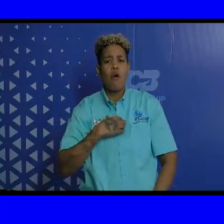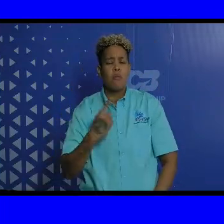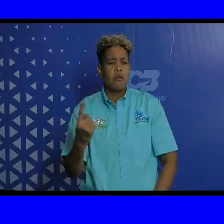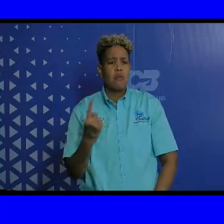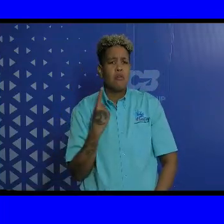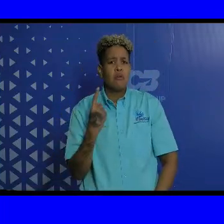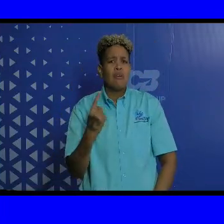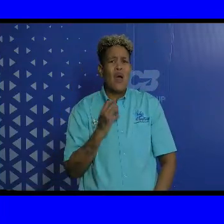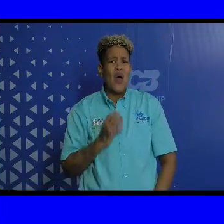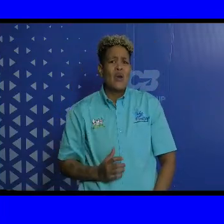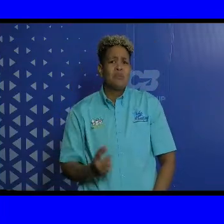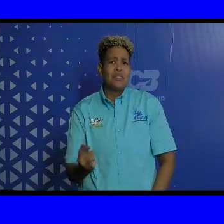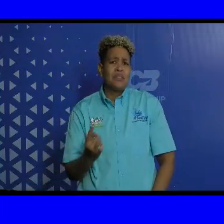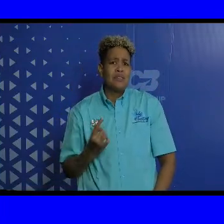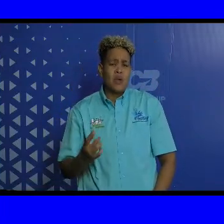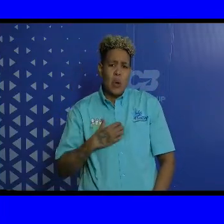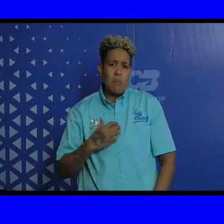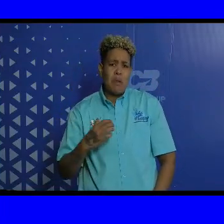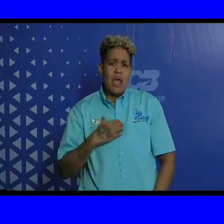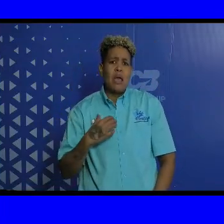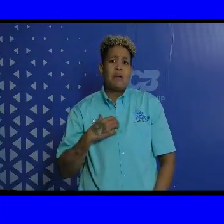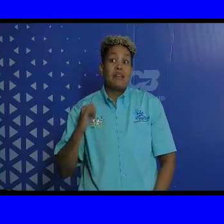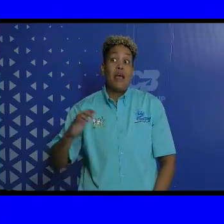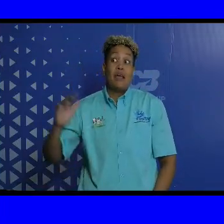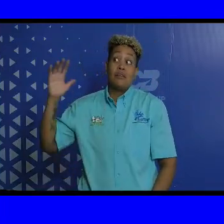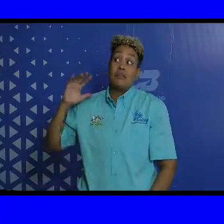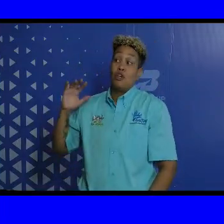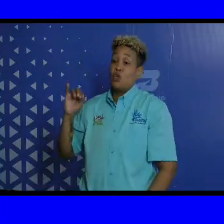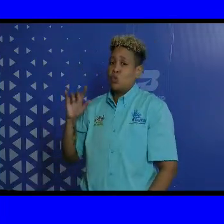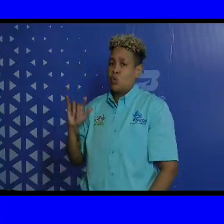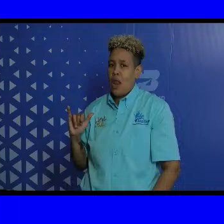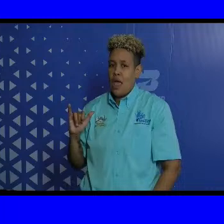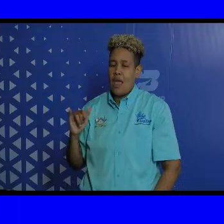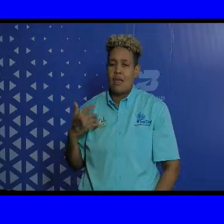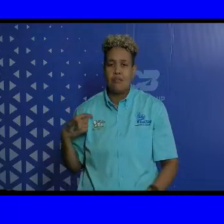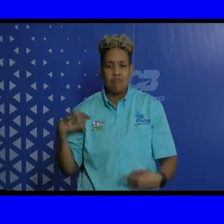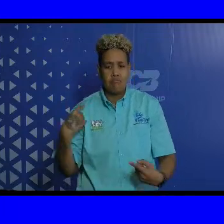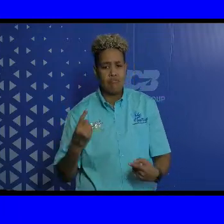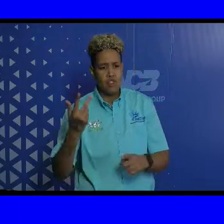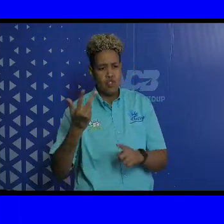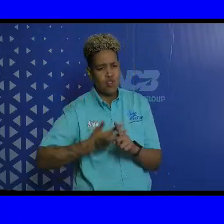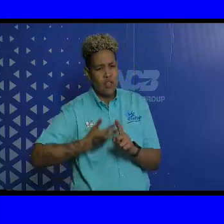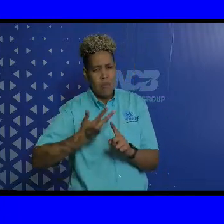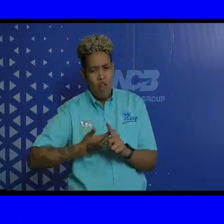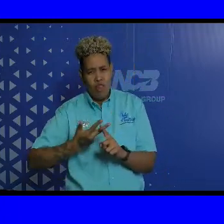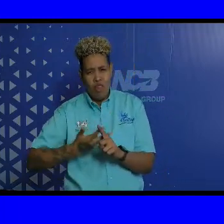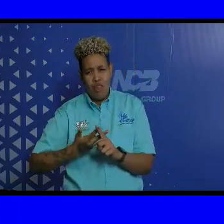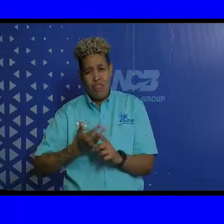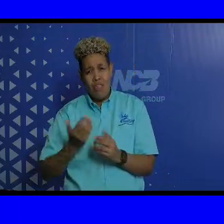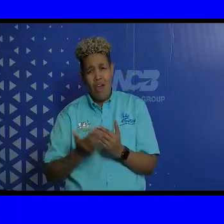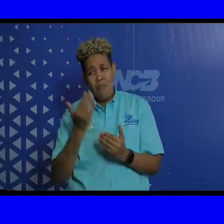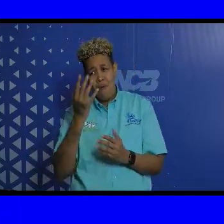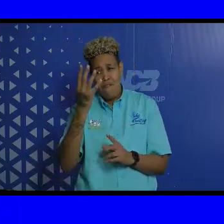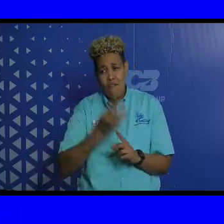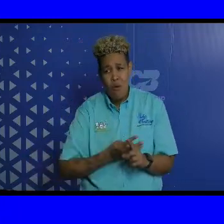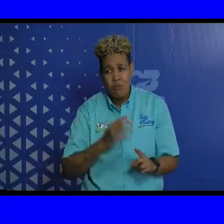having from our customers. That's then. We have, over the last just 4